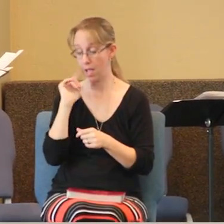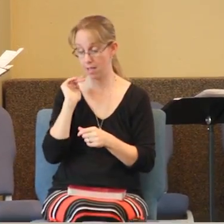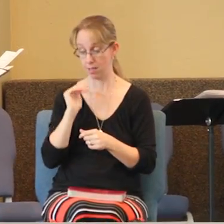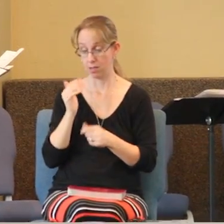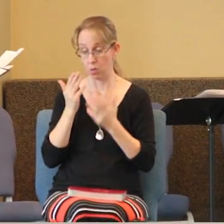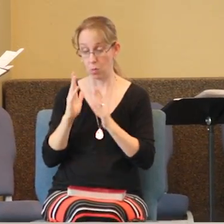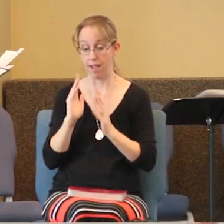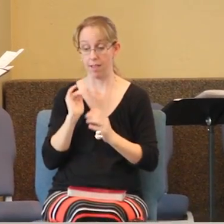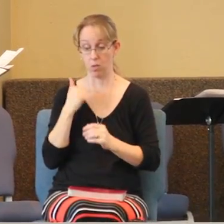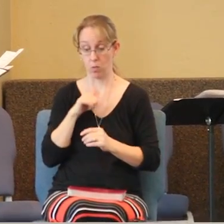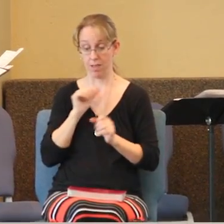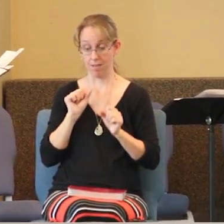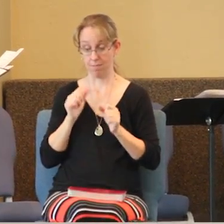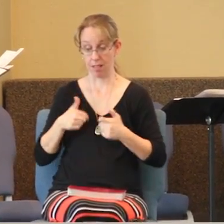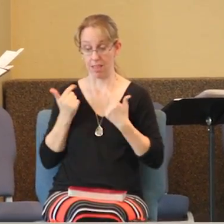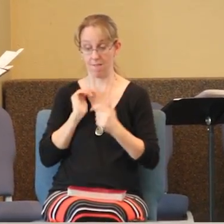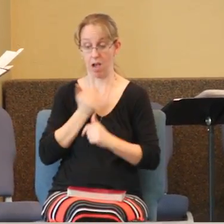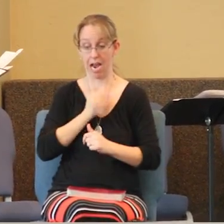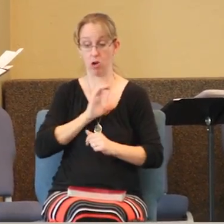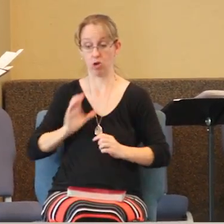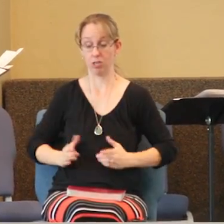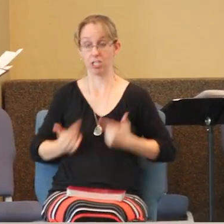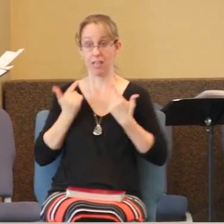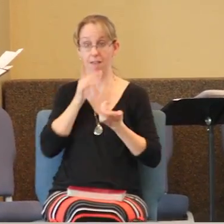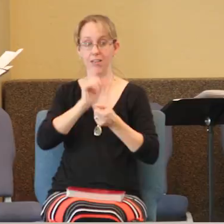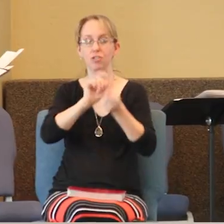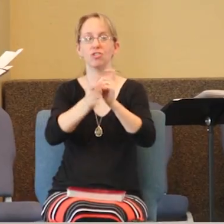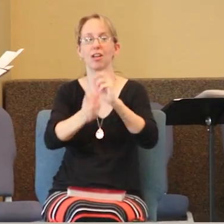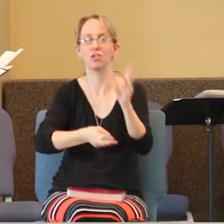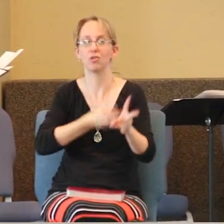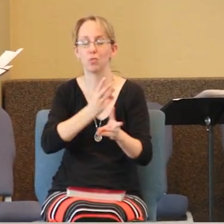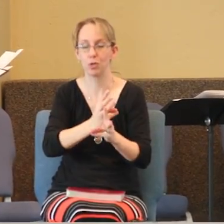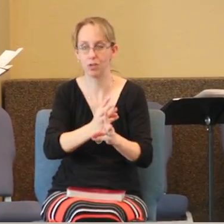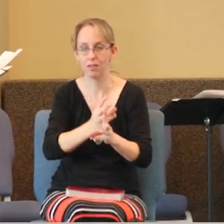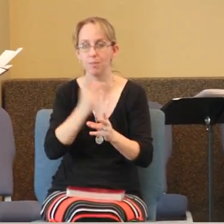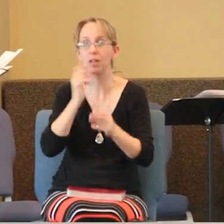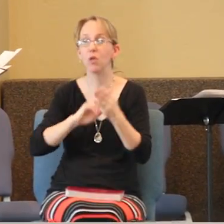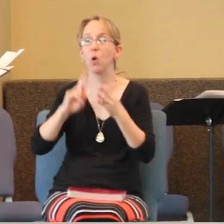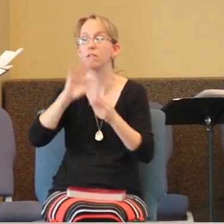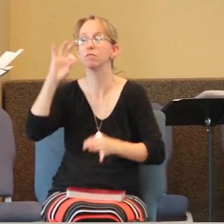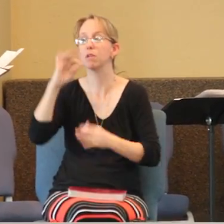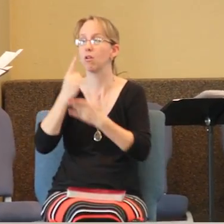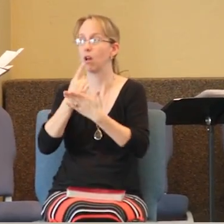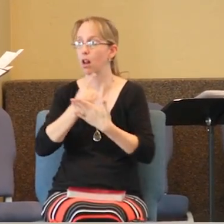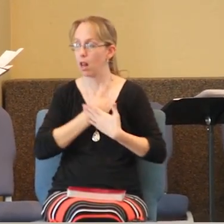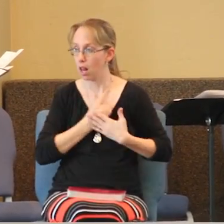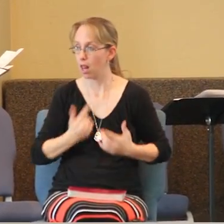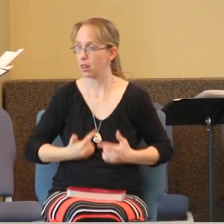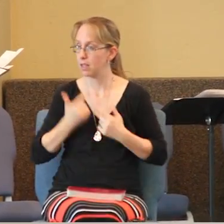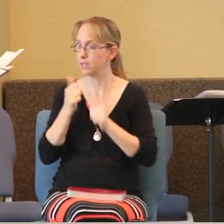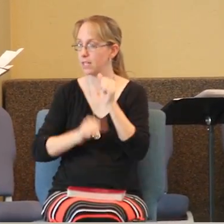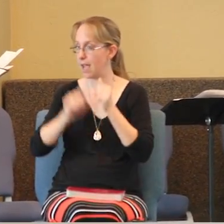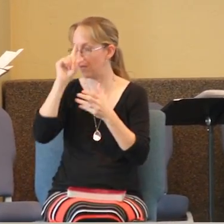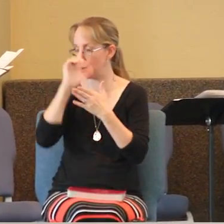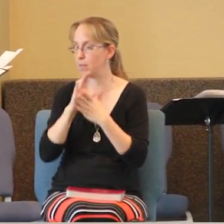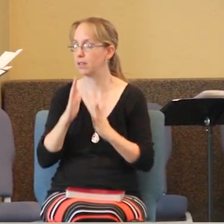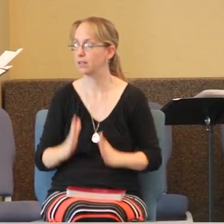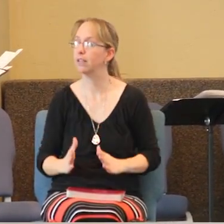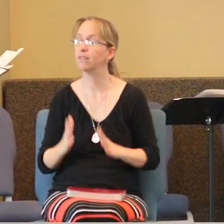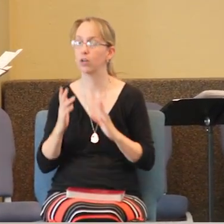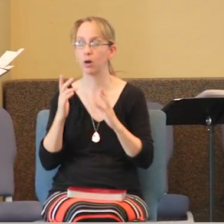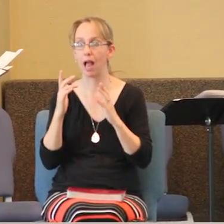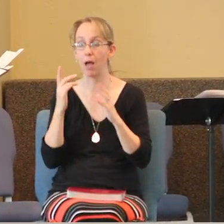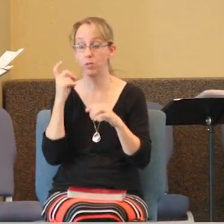us to live the Christian life changes the world. Because the power of the Holy Spirit lives inside of the hearts of every believer, and